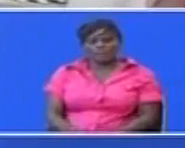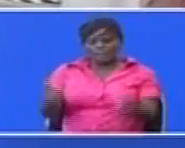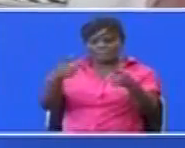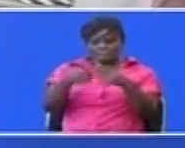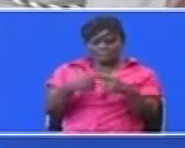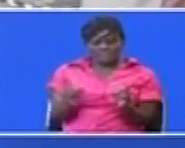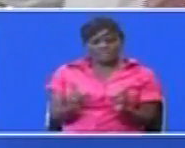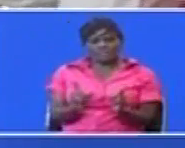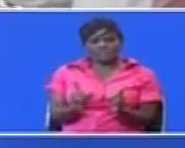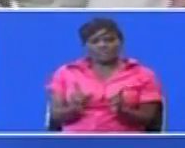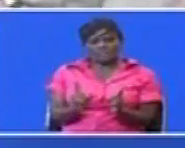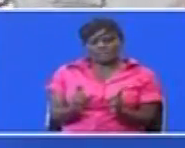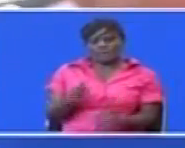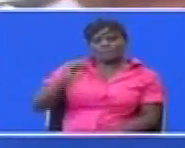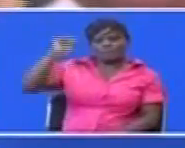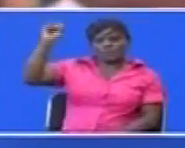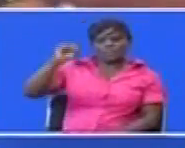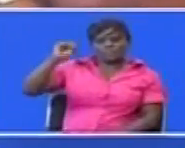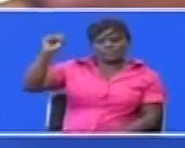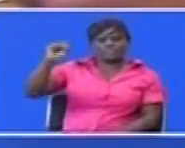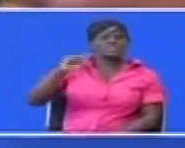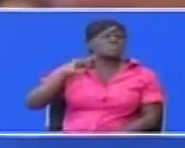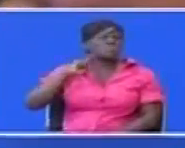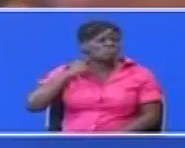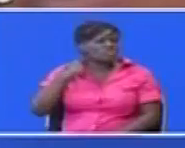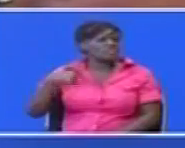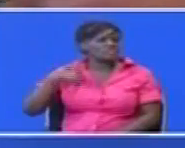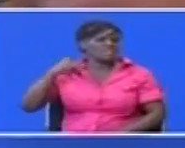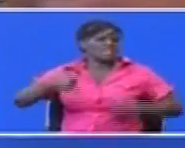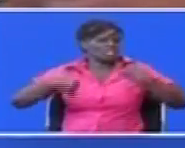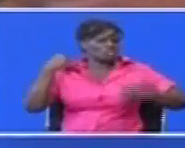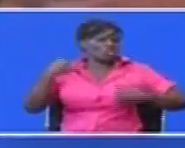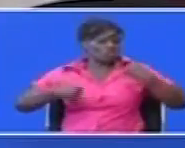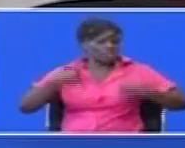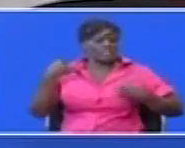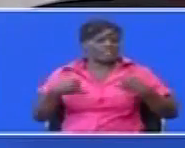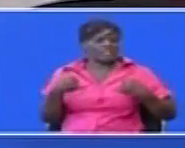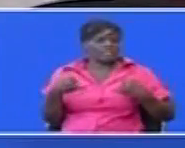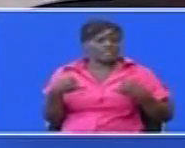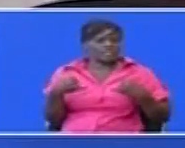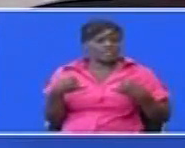Lakini kadanda ya siasa ni tamu kwangu mimi, I enjoy it. It's part of my life.